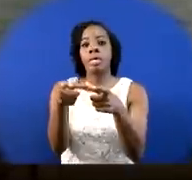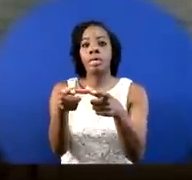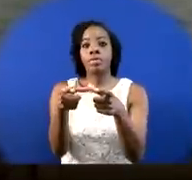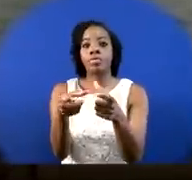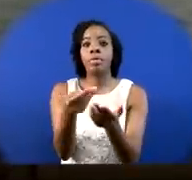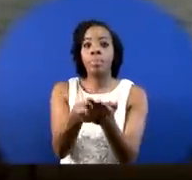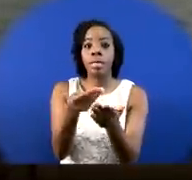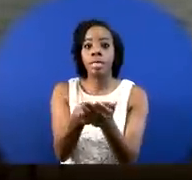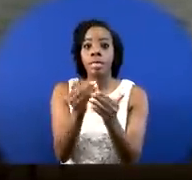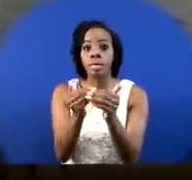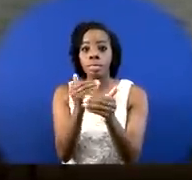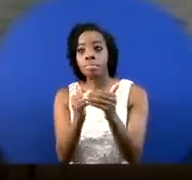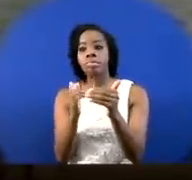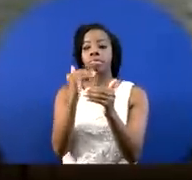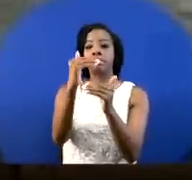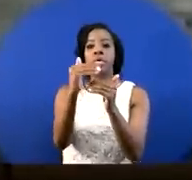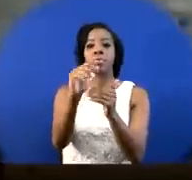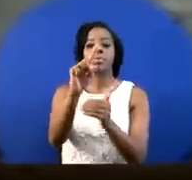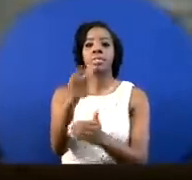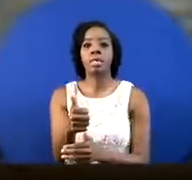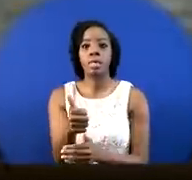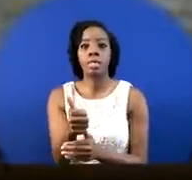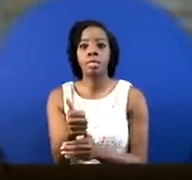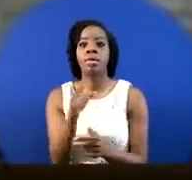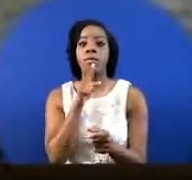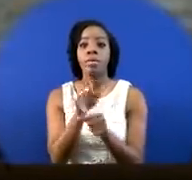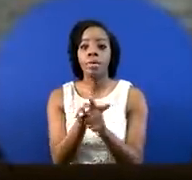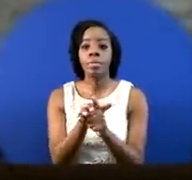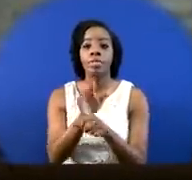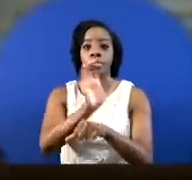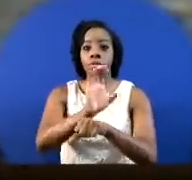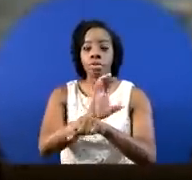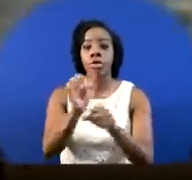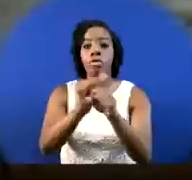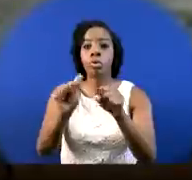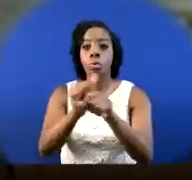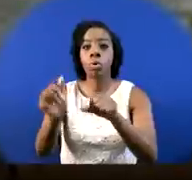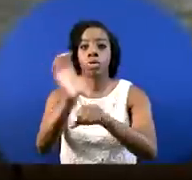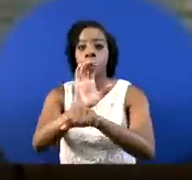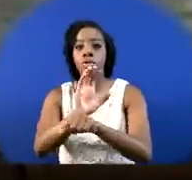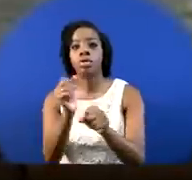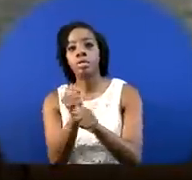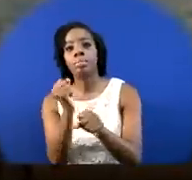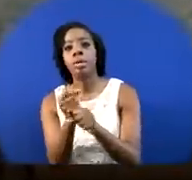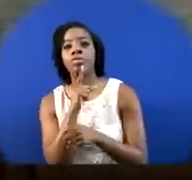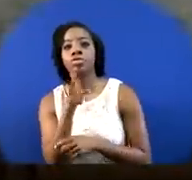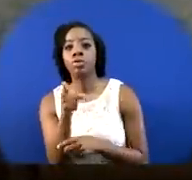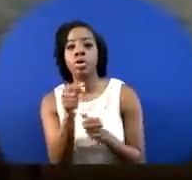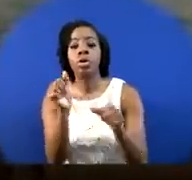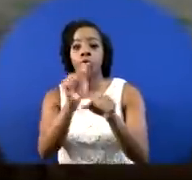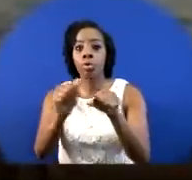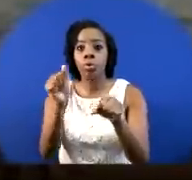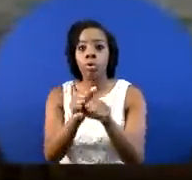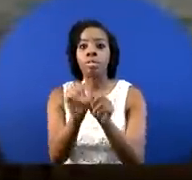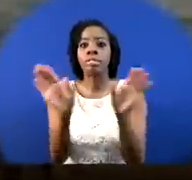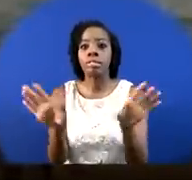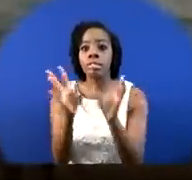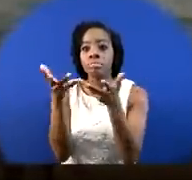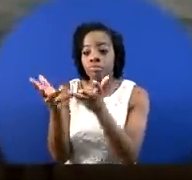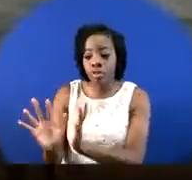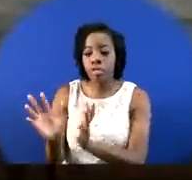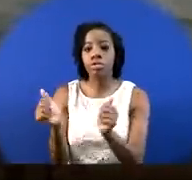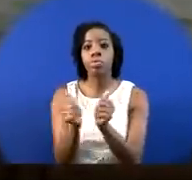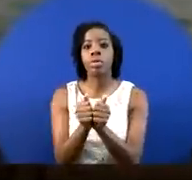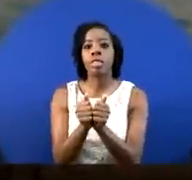speak to our level of commitment to the Lord and His church, to the work of the church, and to ensure that that work is done with excellence. We give